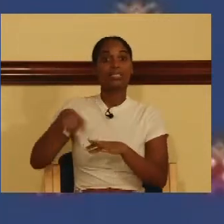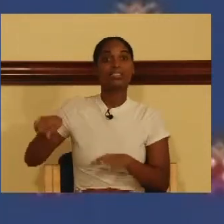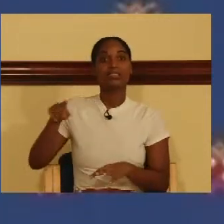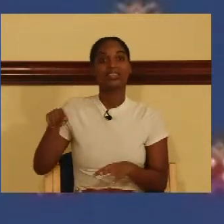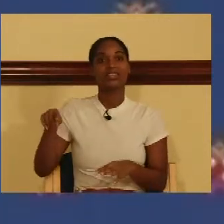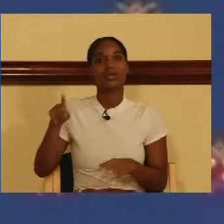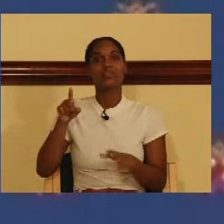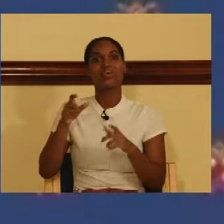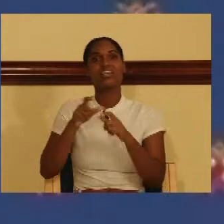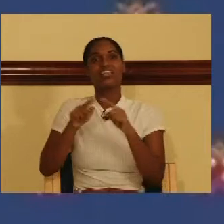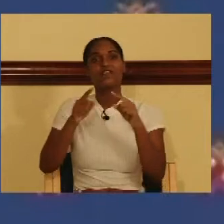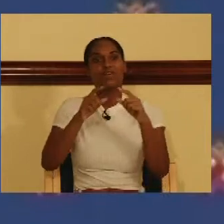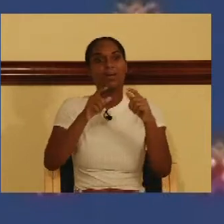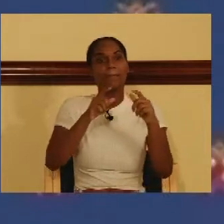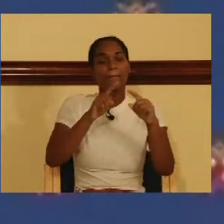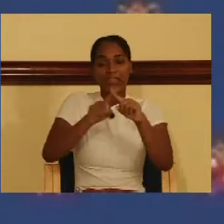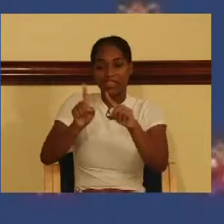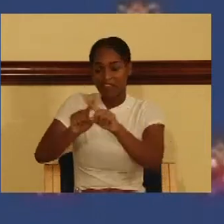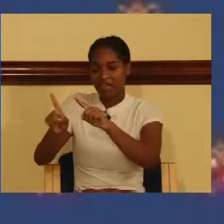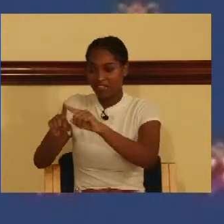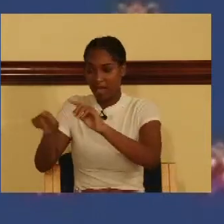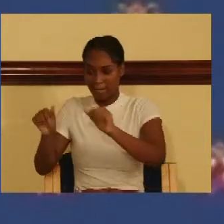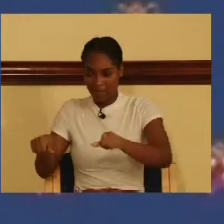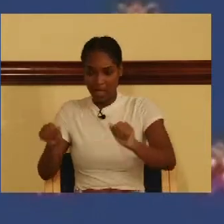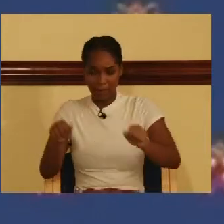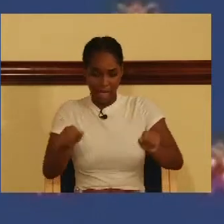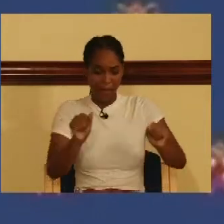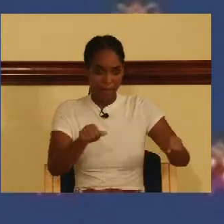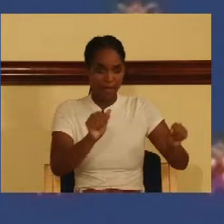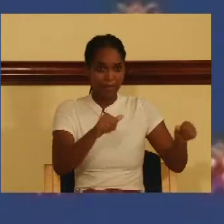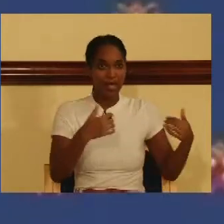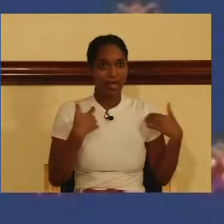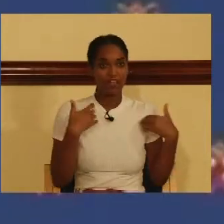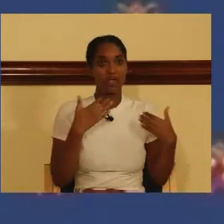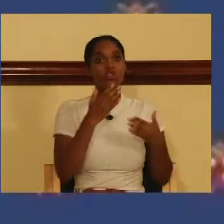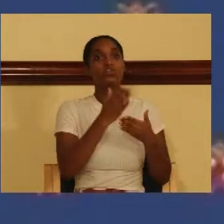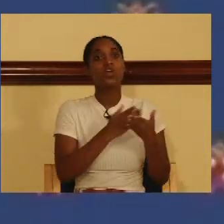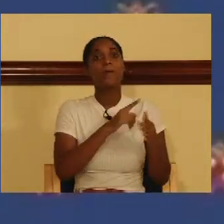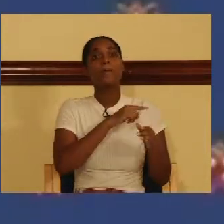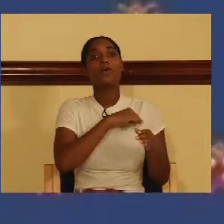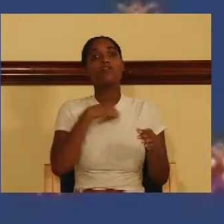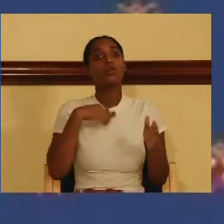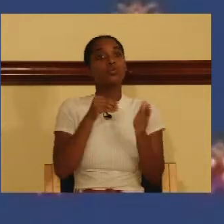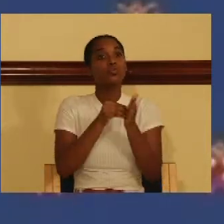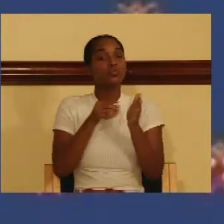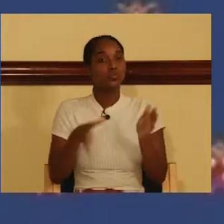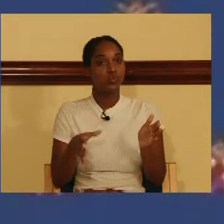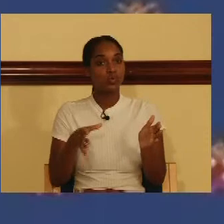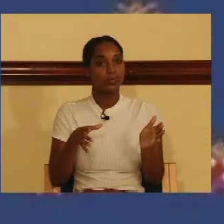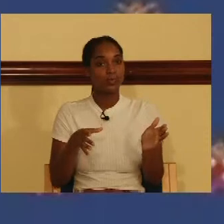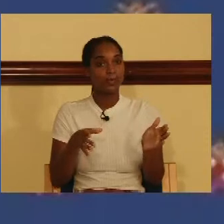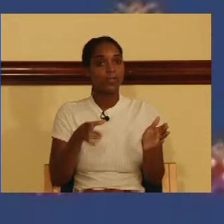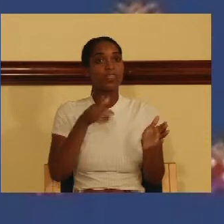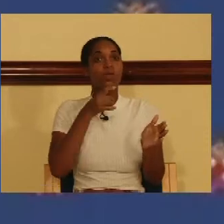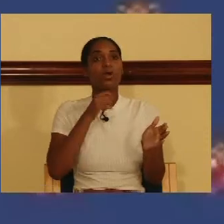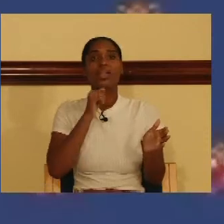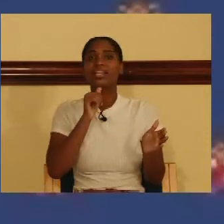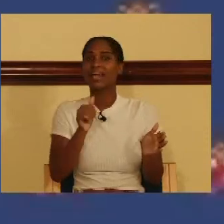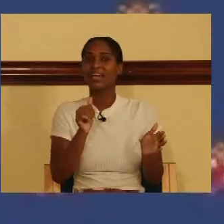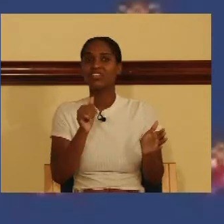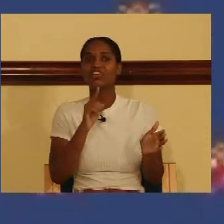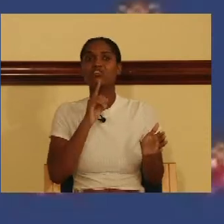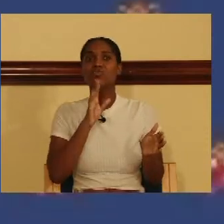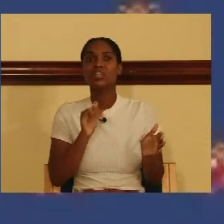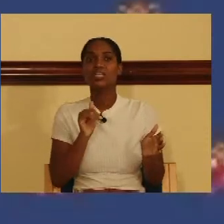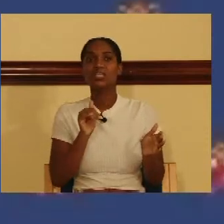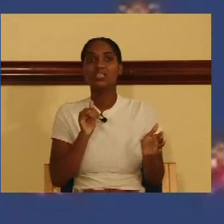wide range of abilities, right? There's some of our students who are not necessarily going